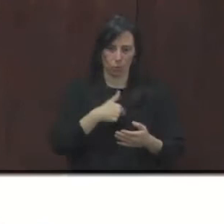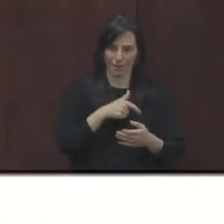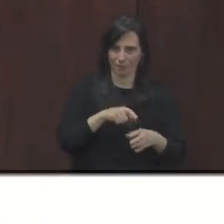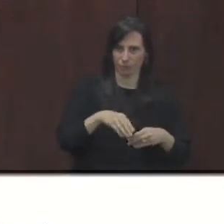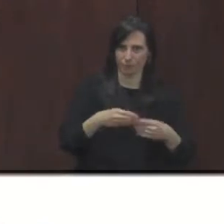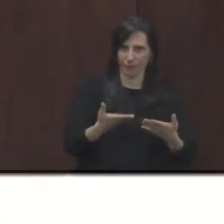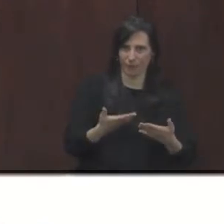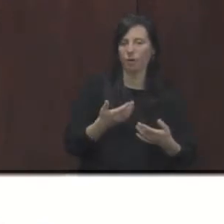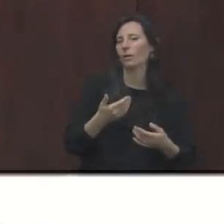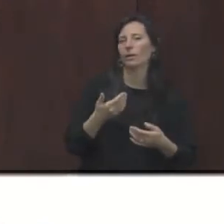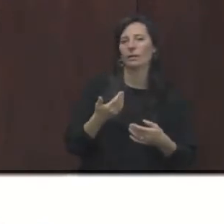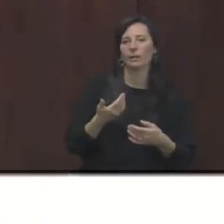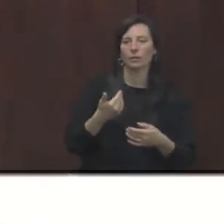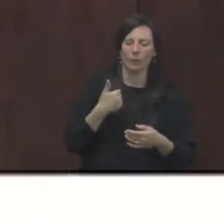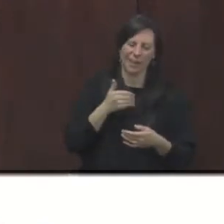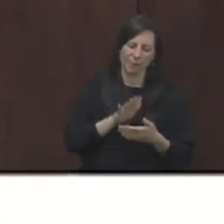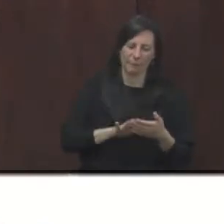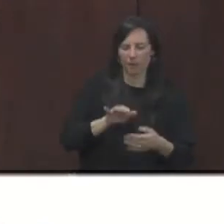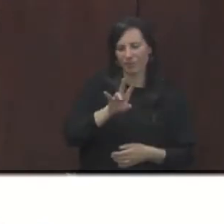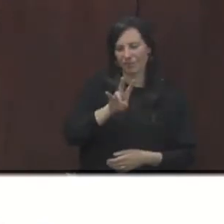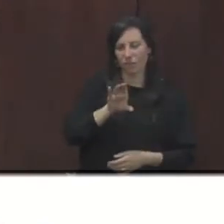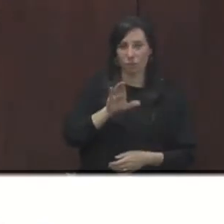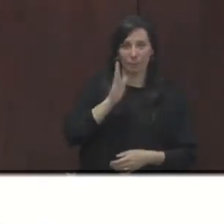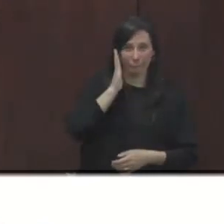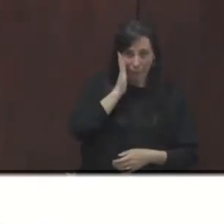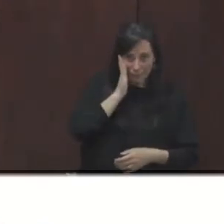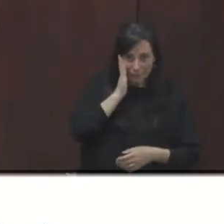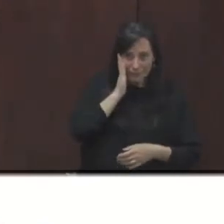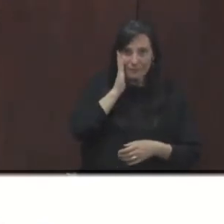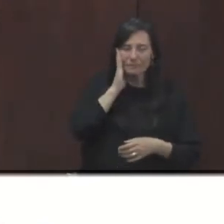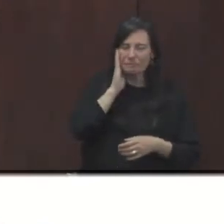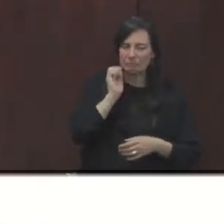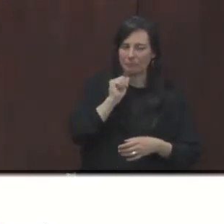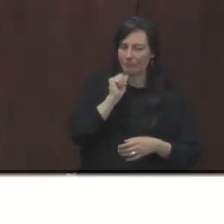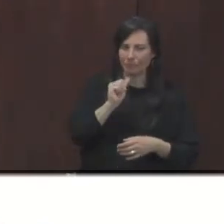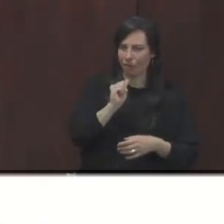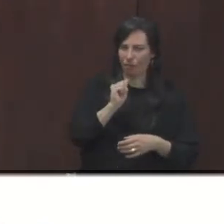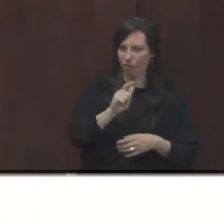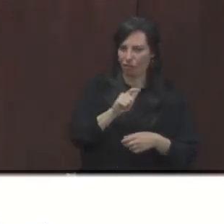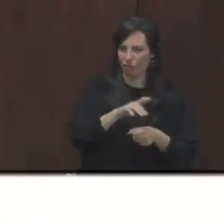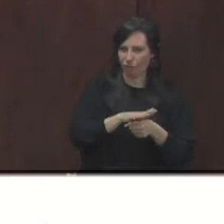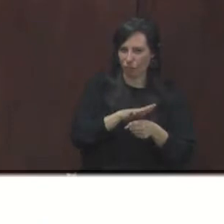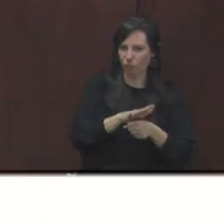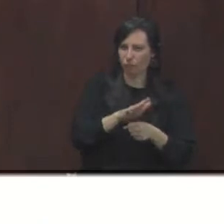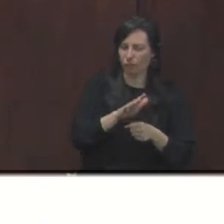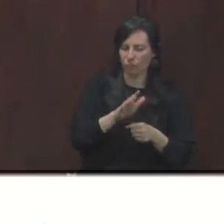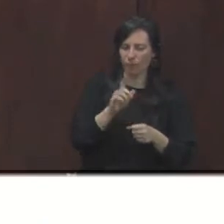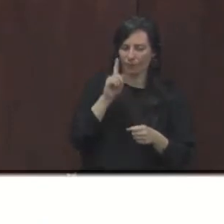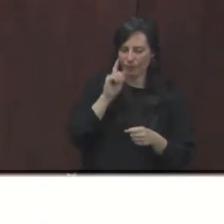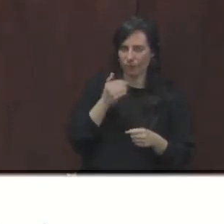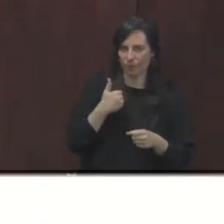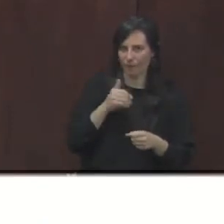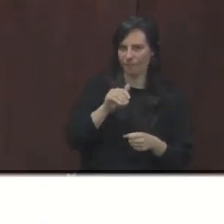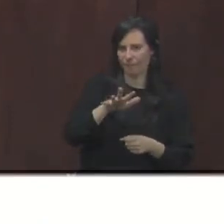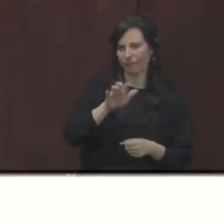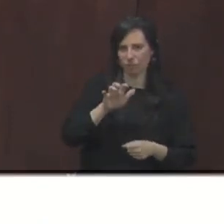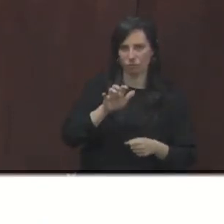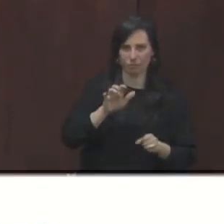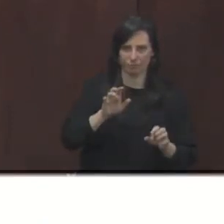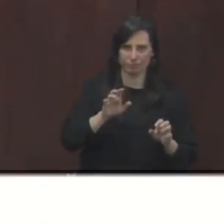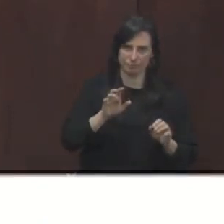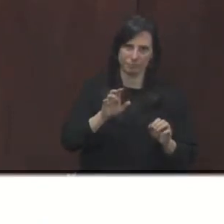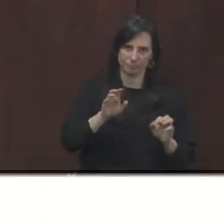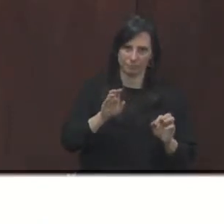don't think they're all full. We think for planning, there's about 500 patients we'll have to cover, assuming there will be some hesitancy we've already seen from